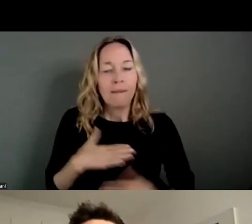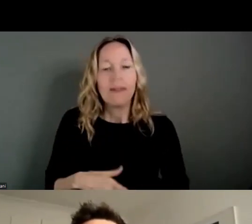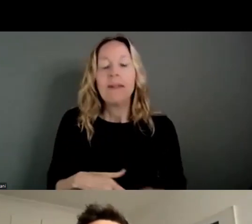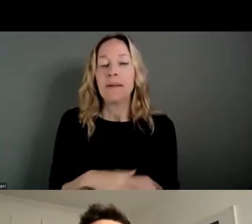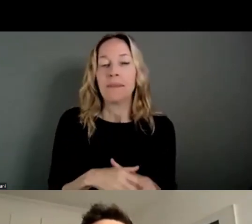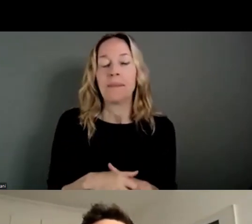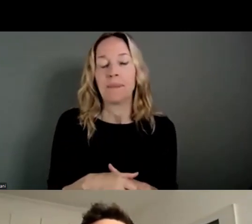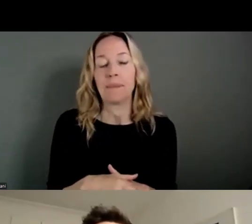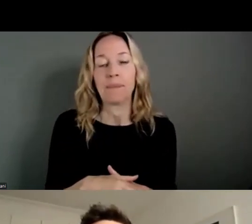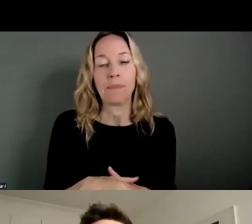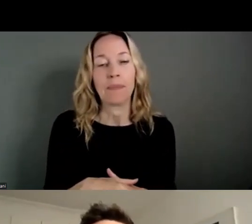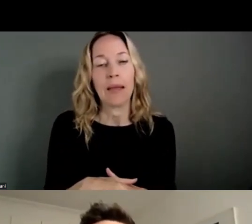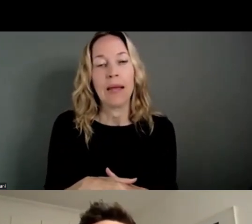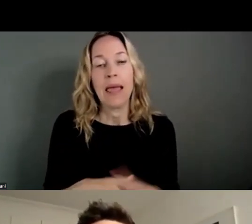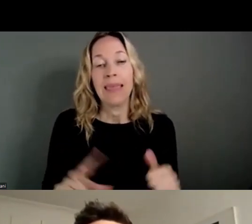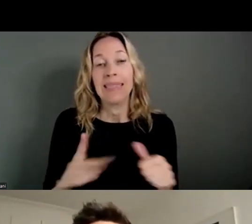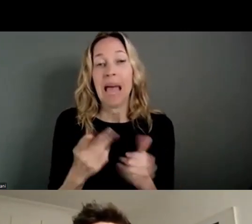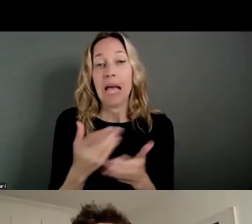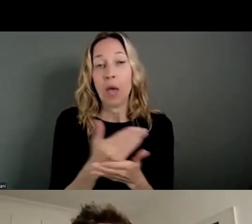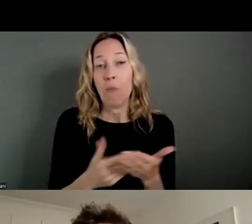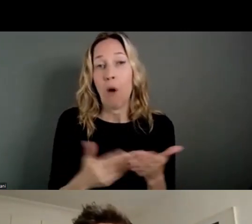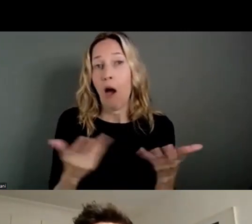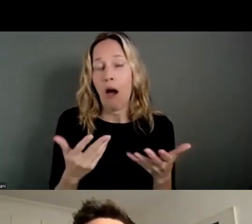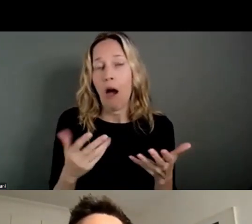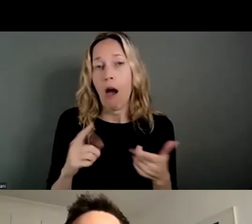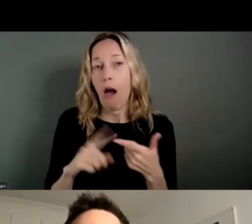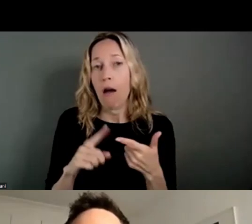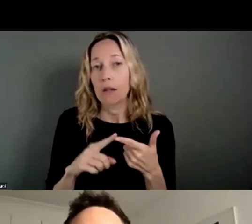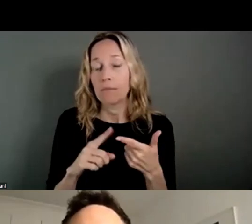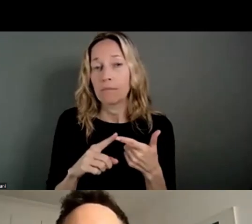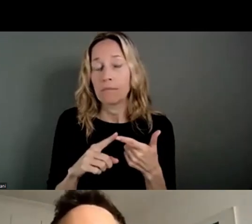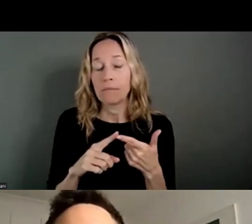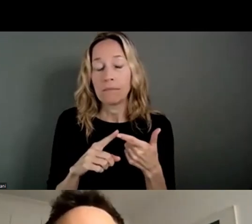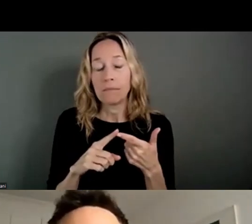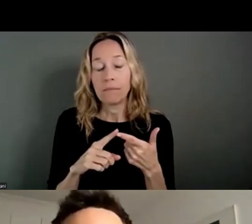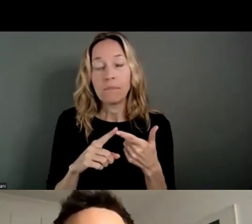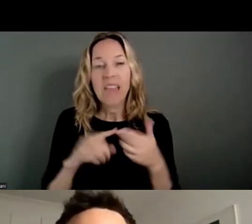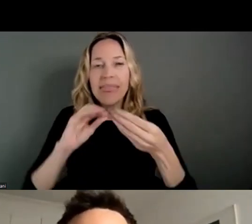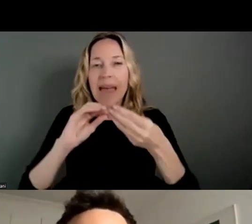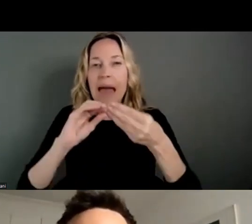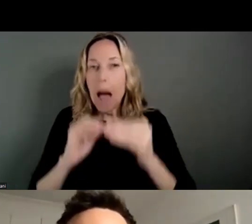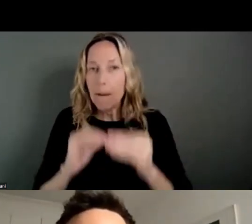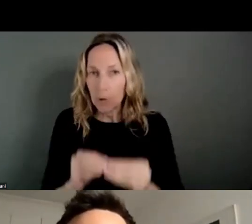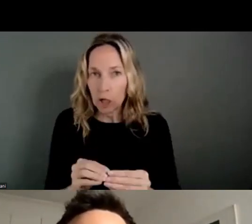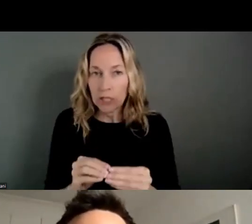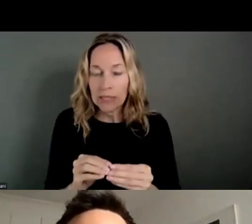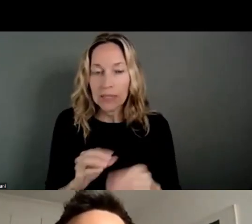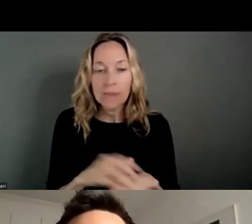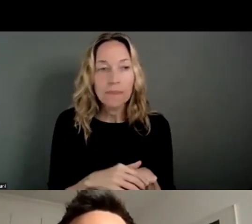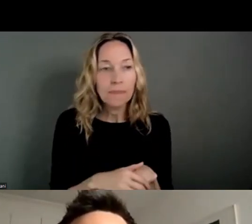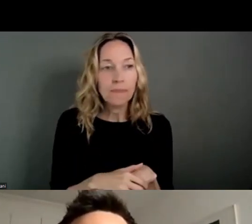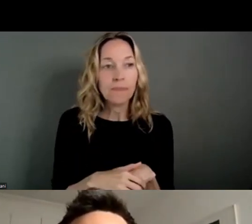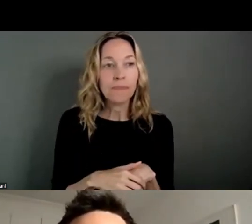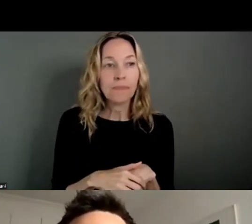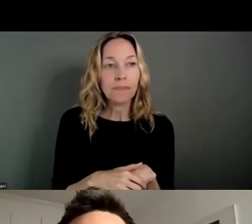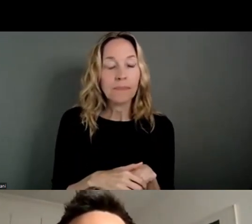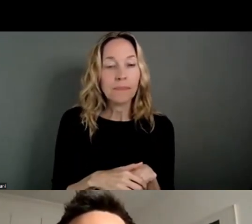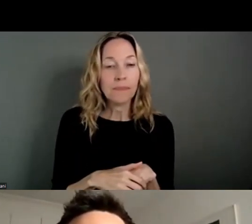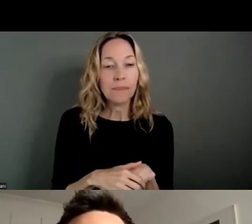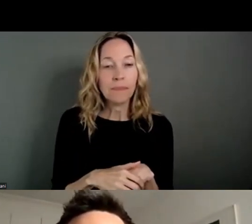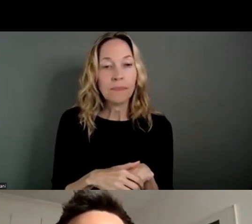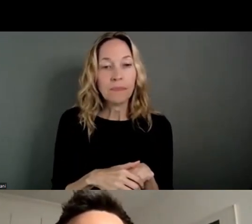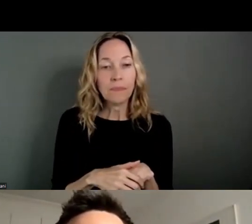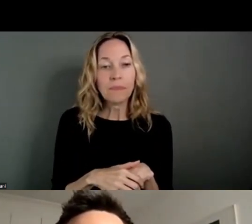part are the numbers, and this is sort of the nitty gritty. The next thing, if you get past that